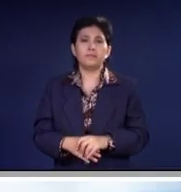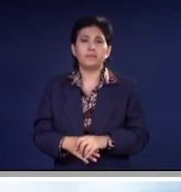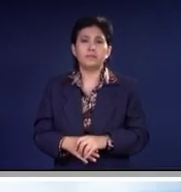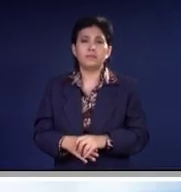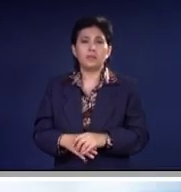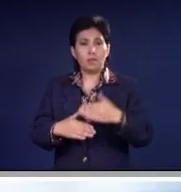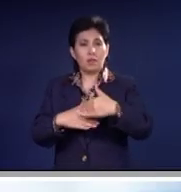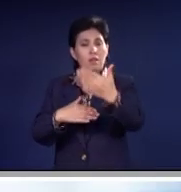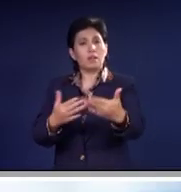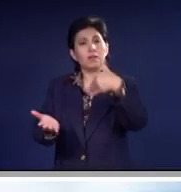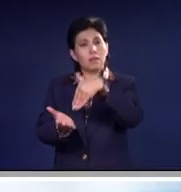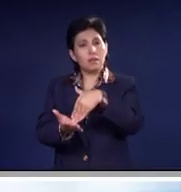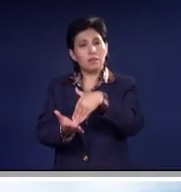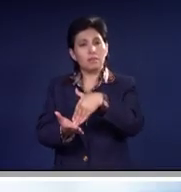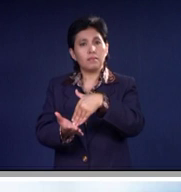Next one,